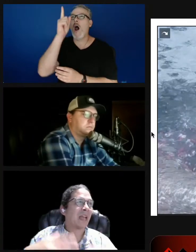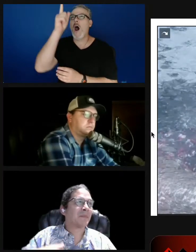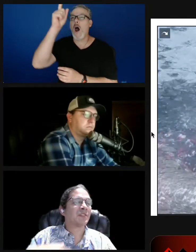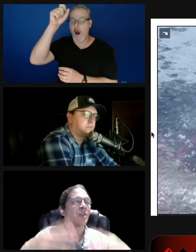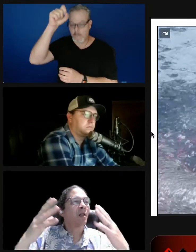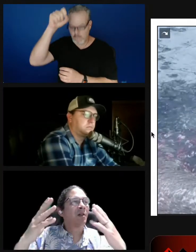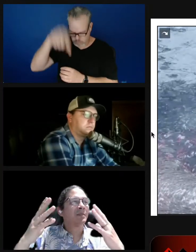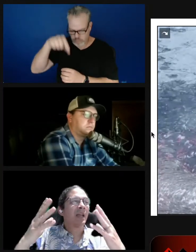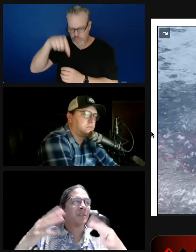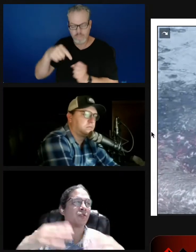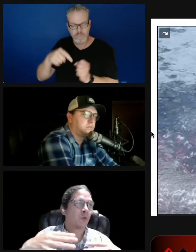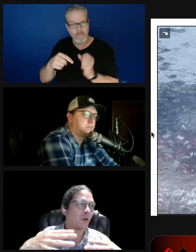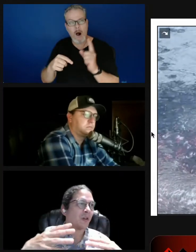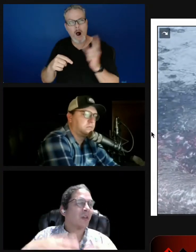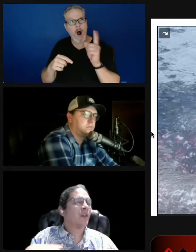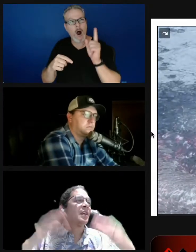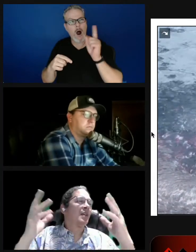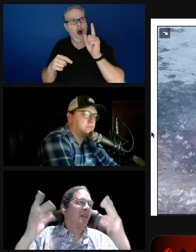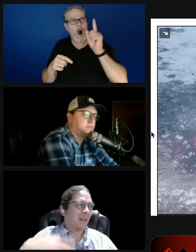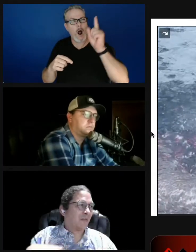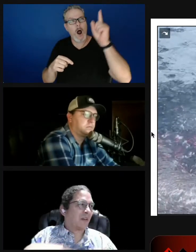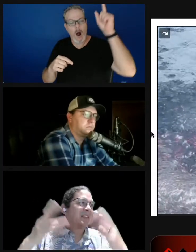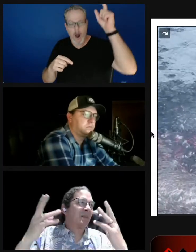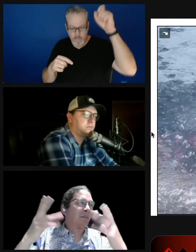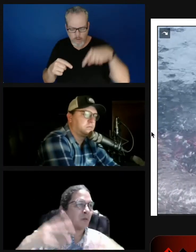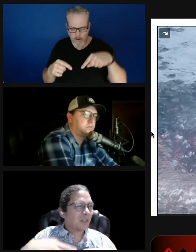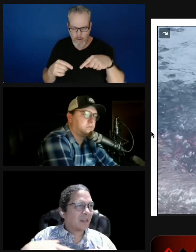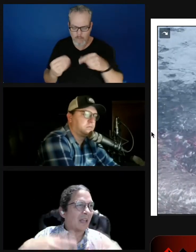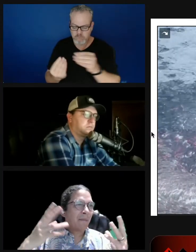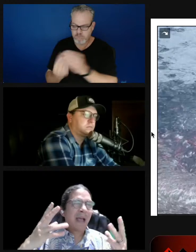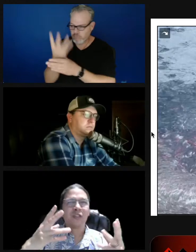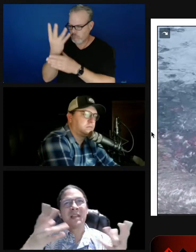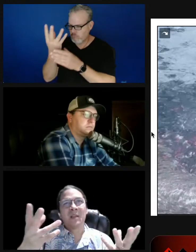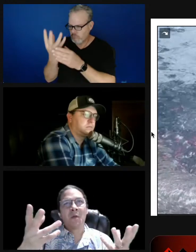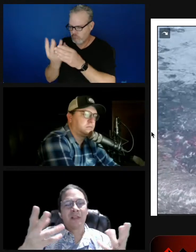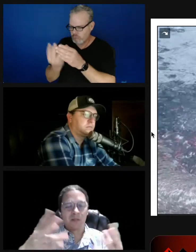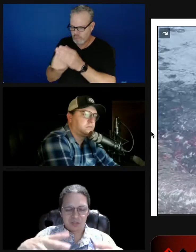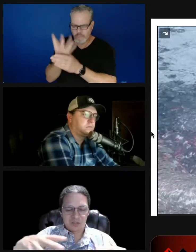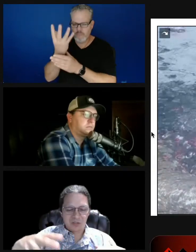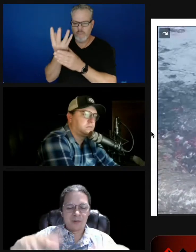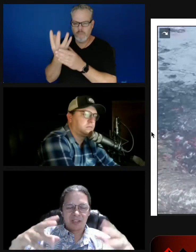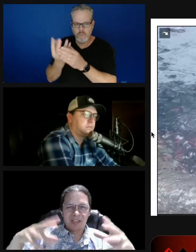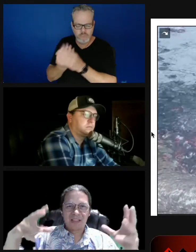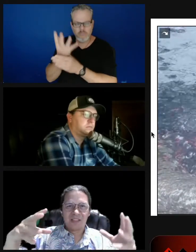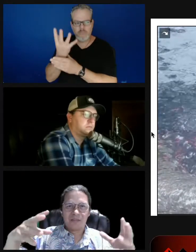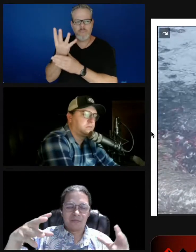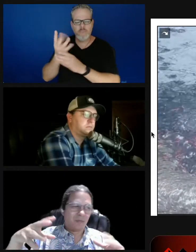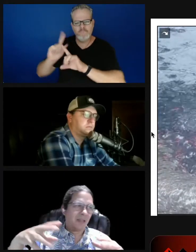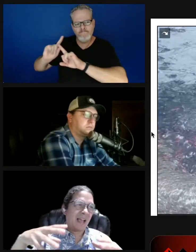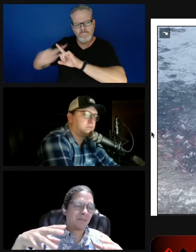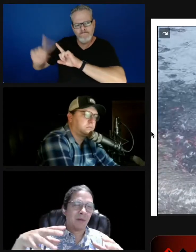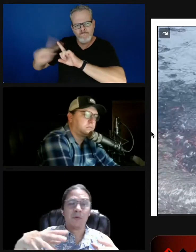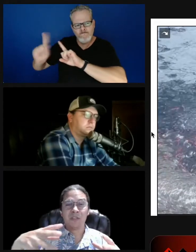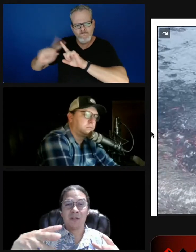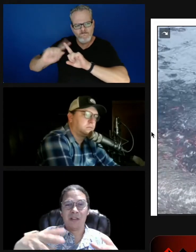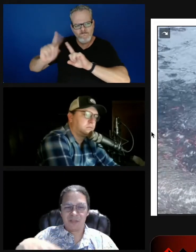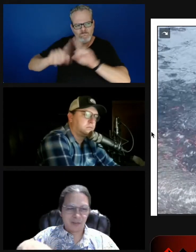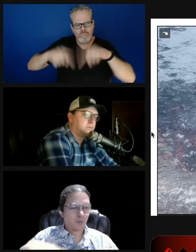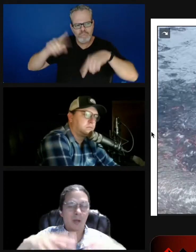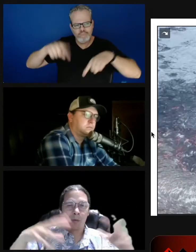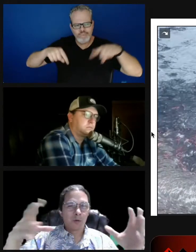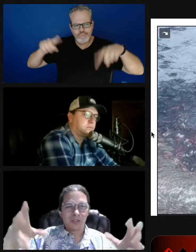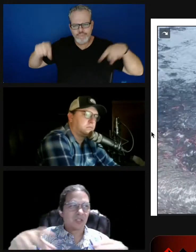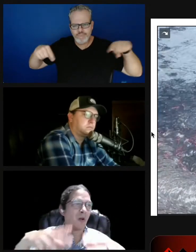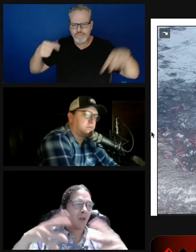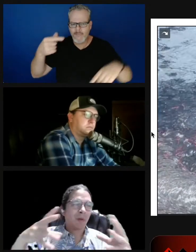vary. Sometimes it's taller, sometimes it's shorter, different kinds of pulsing. I imagine myself that there's different sizes of gas bubbles in there. You have